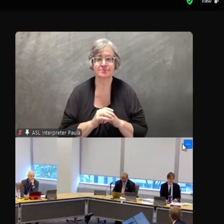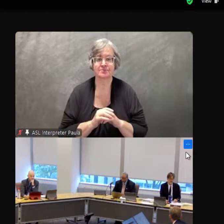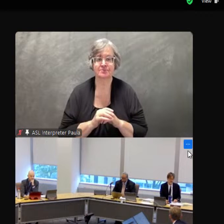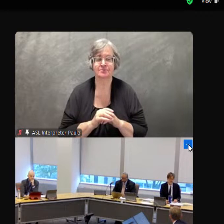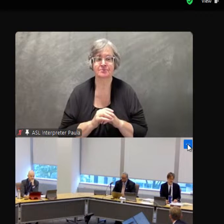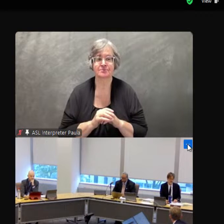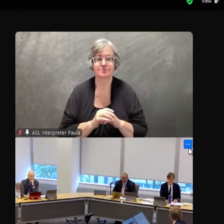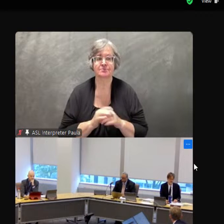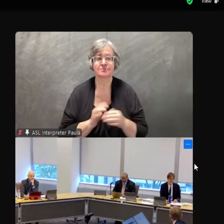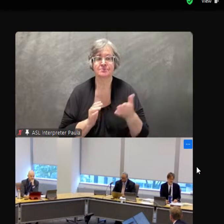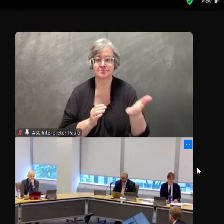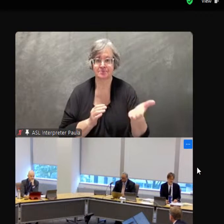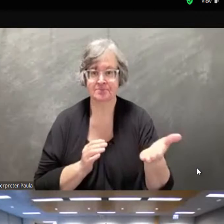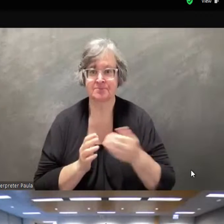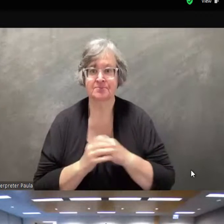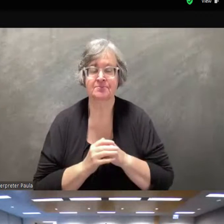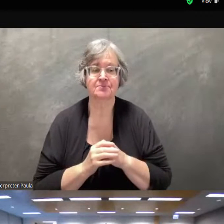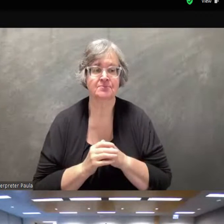that page.